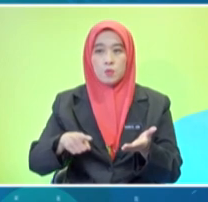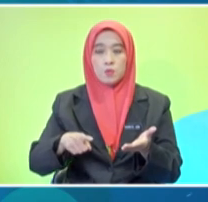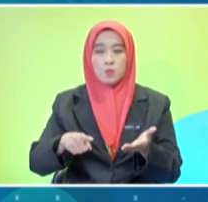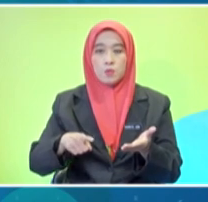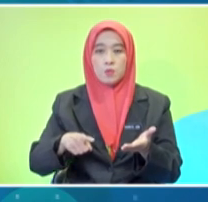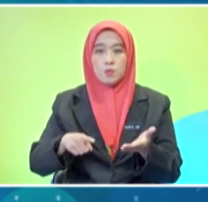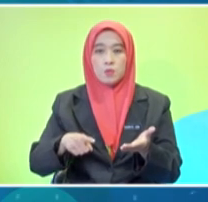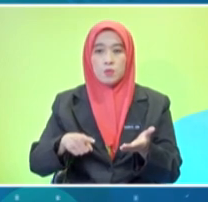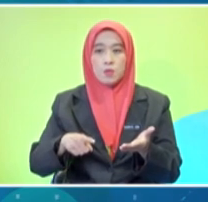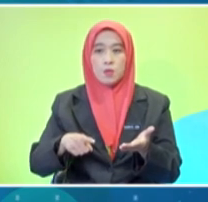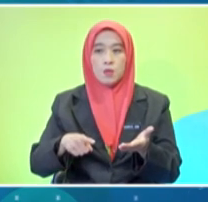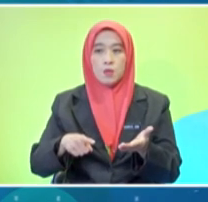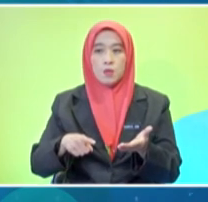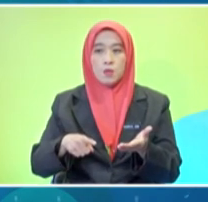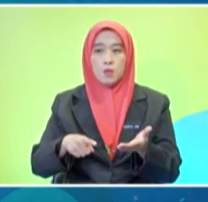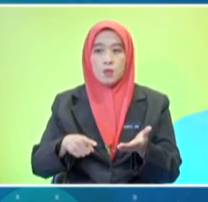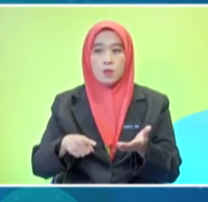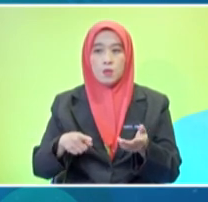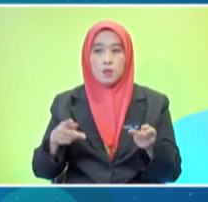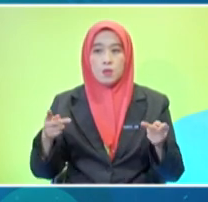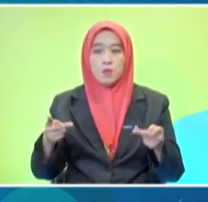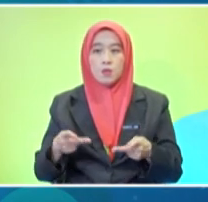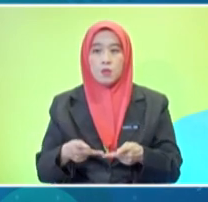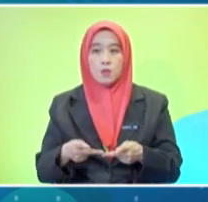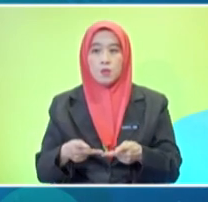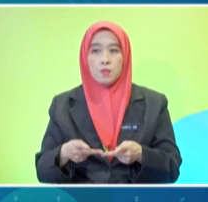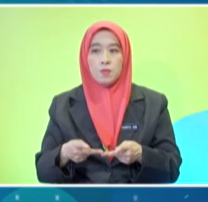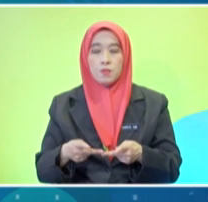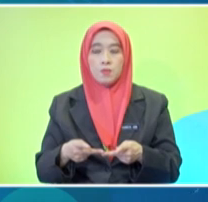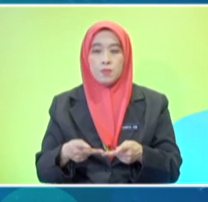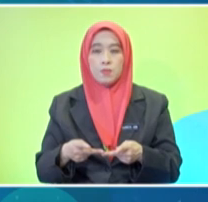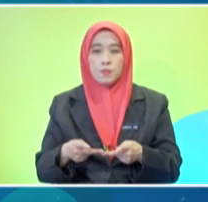pots as hardly return after 2 weeks.